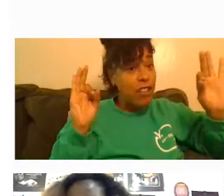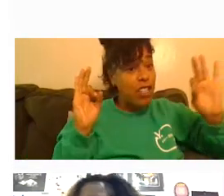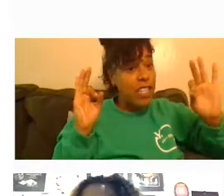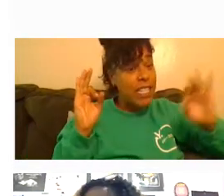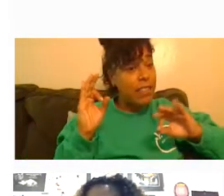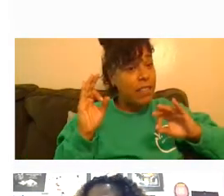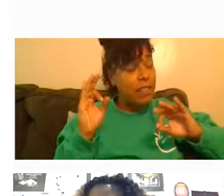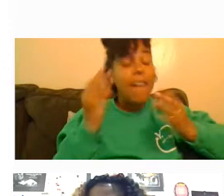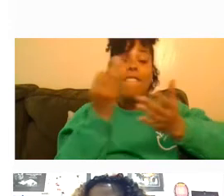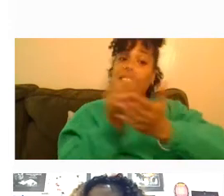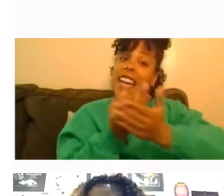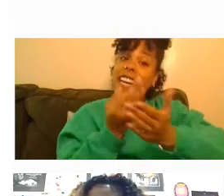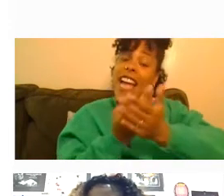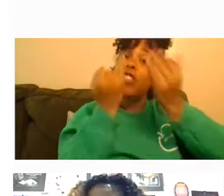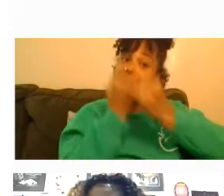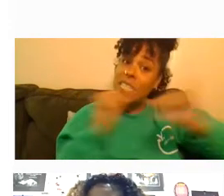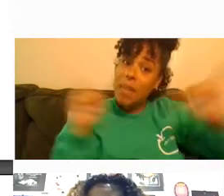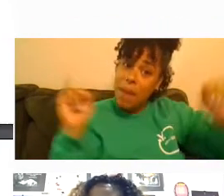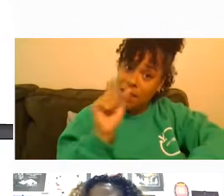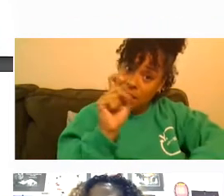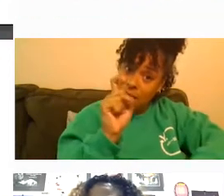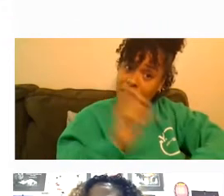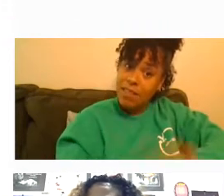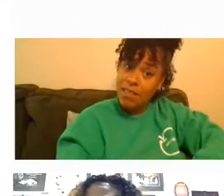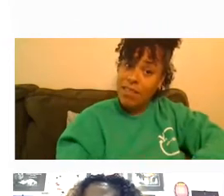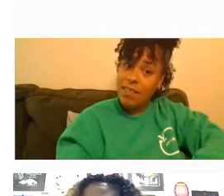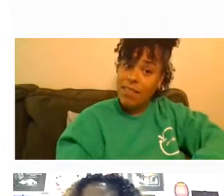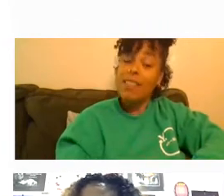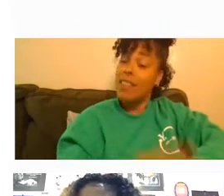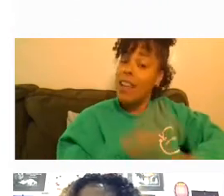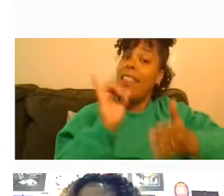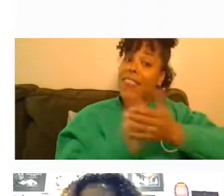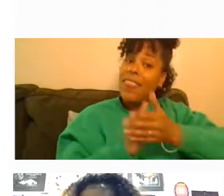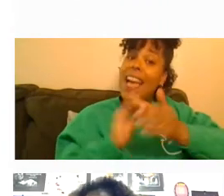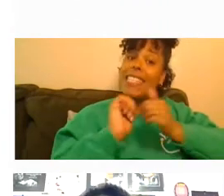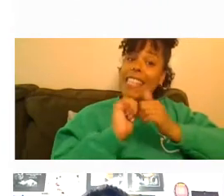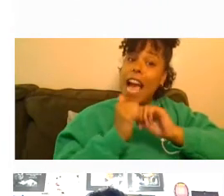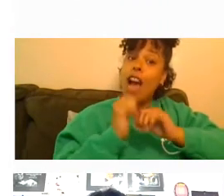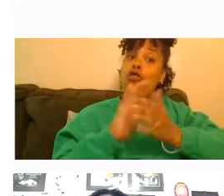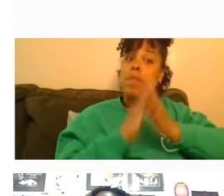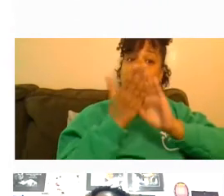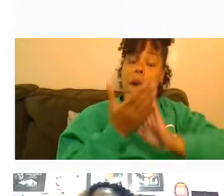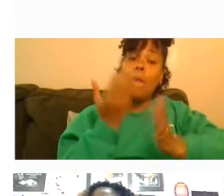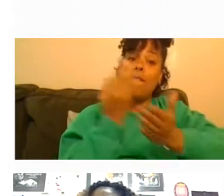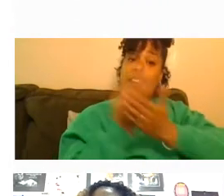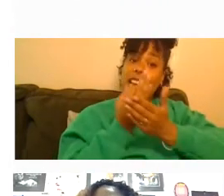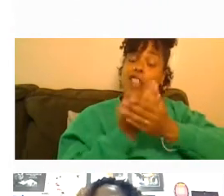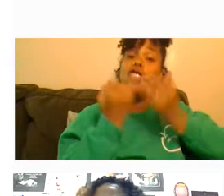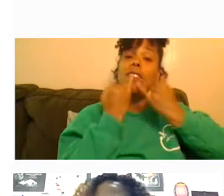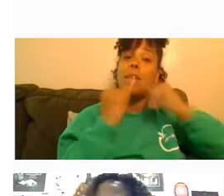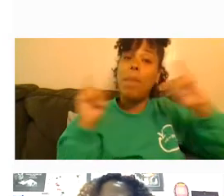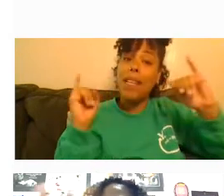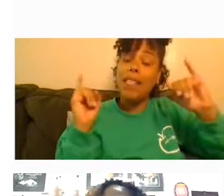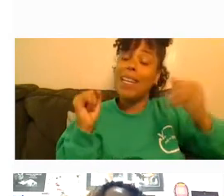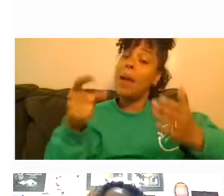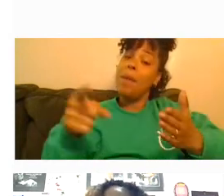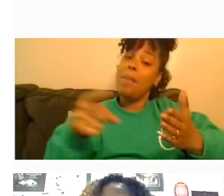See, that's how you become financially independent, to start paying yourself first. Remember, I told you it was